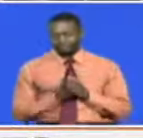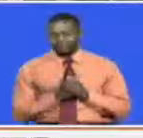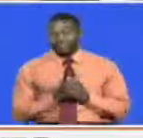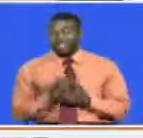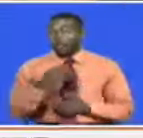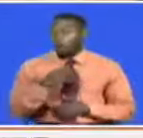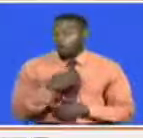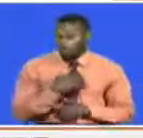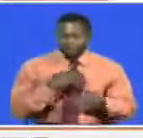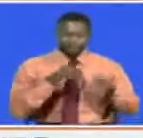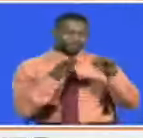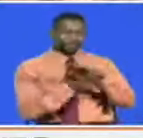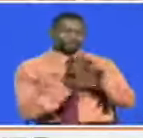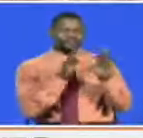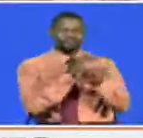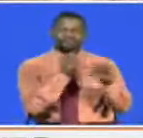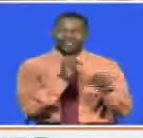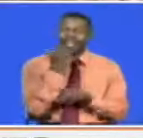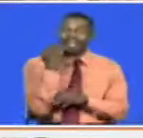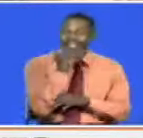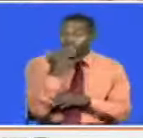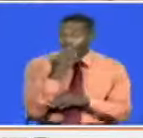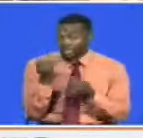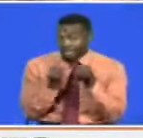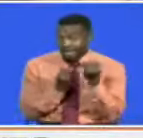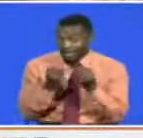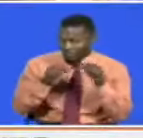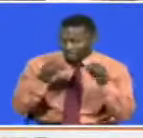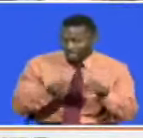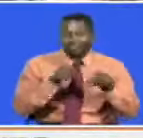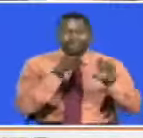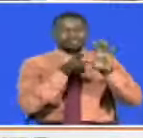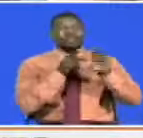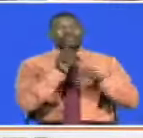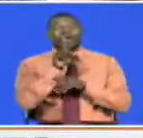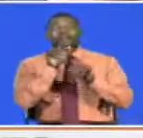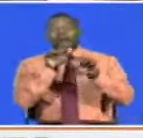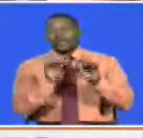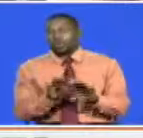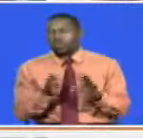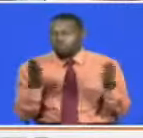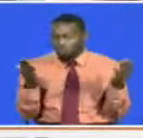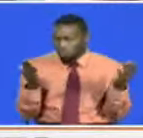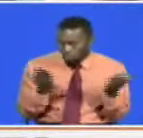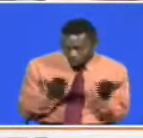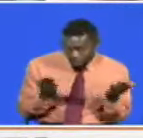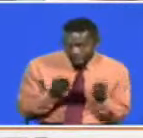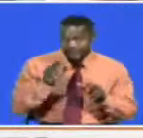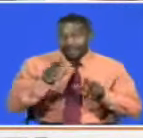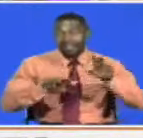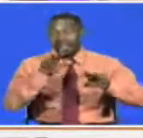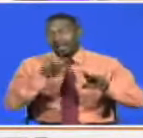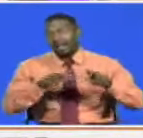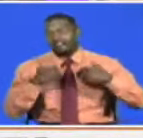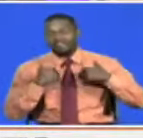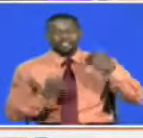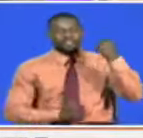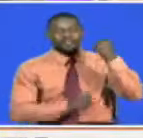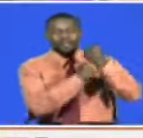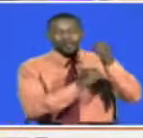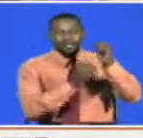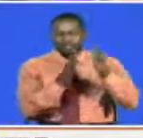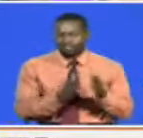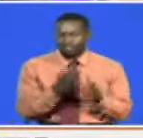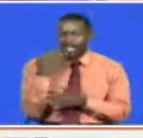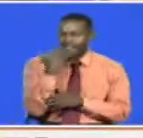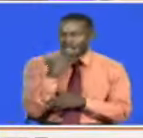former Deputy President Rigathi Gachagua Saturday attended a barrio in Kirinyaga, accompanied by his foot soldiers. And here,